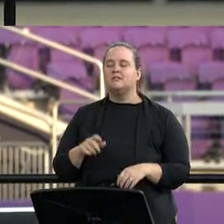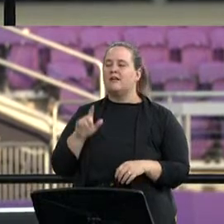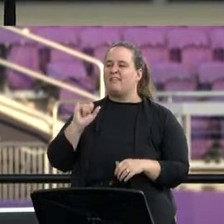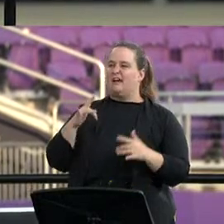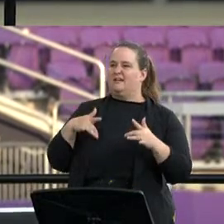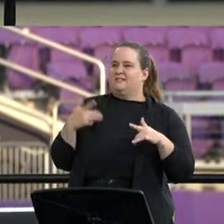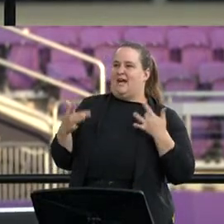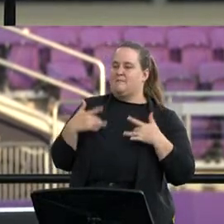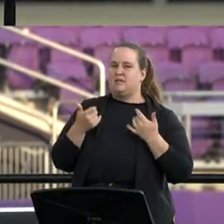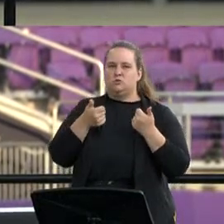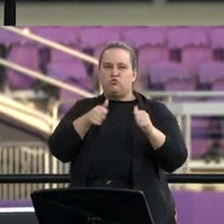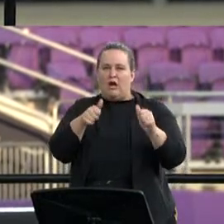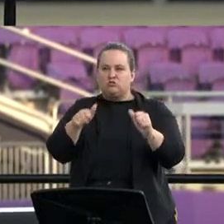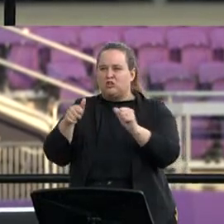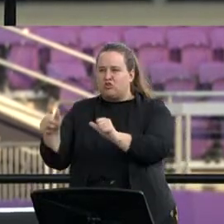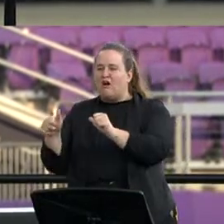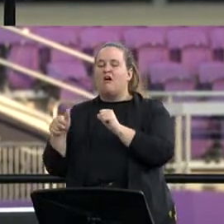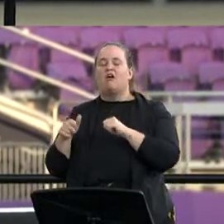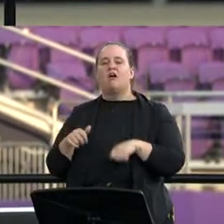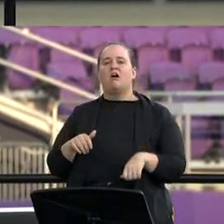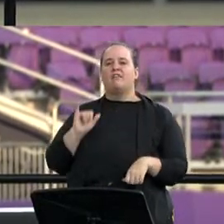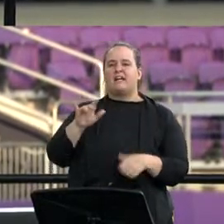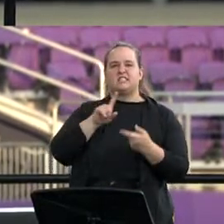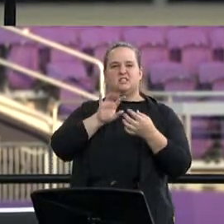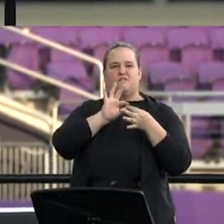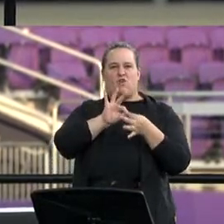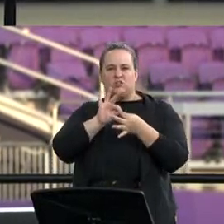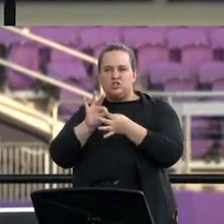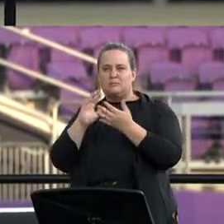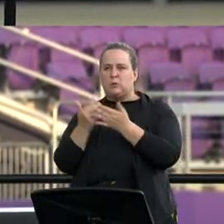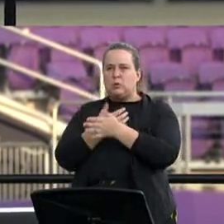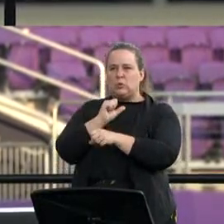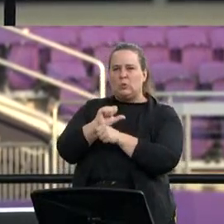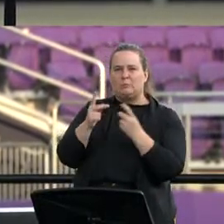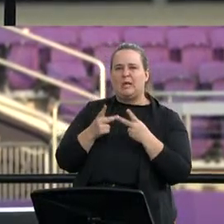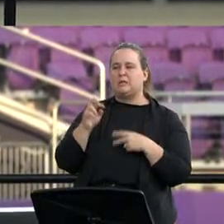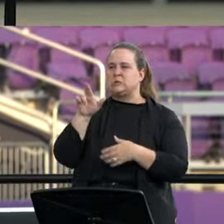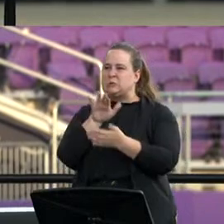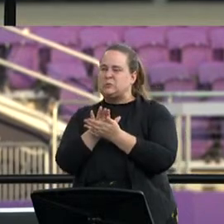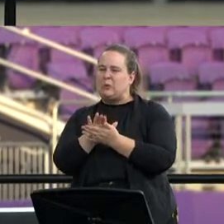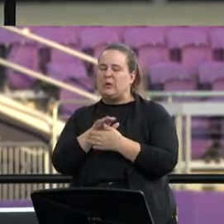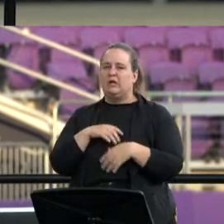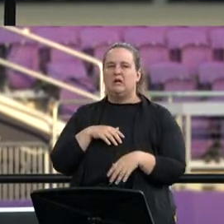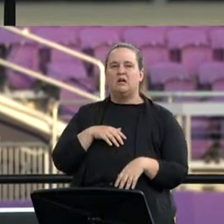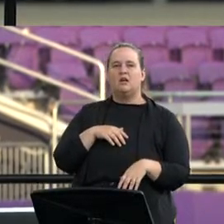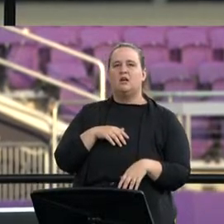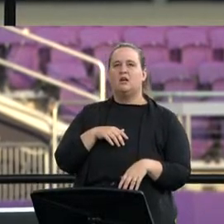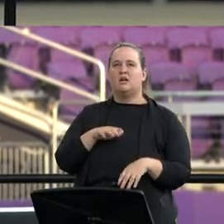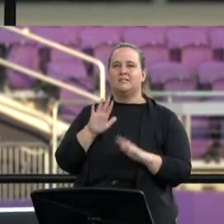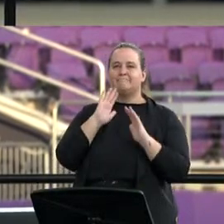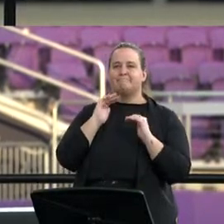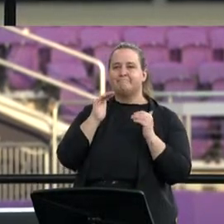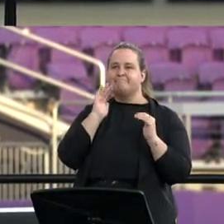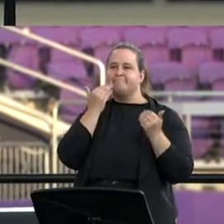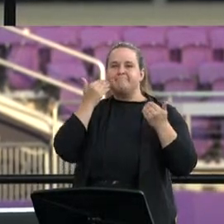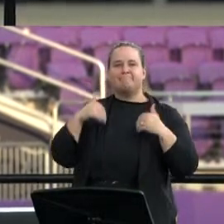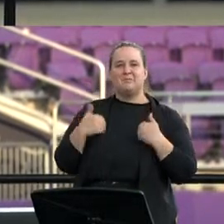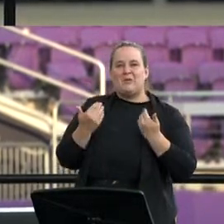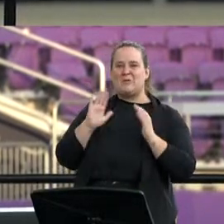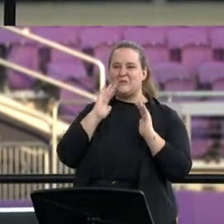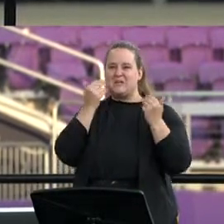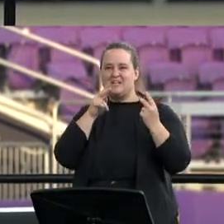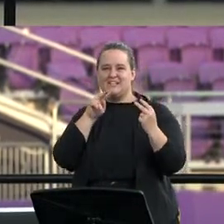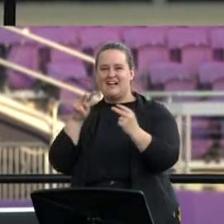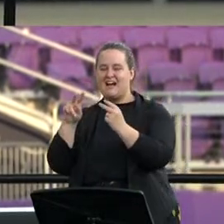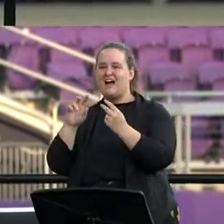excitement to try new things. Youth is all the friendships made in a new workplace or school. Youth is flashing a bright smile at everyone until the